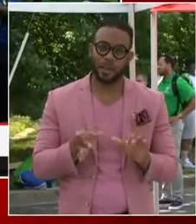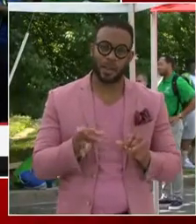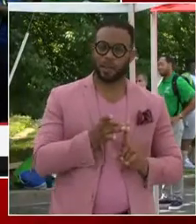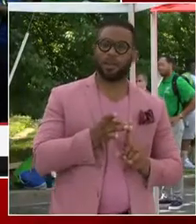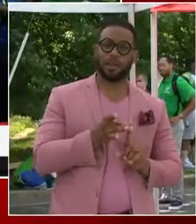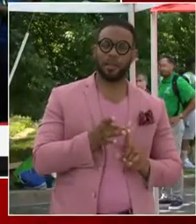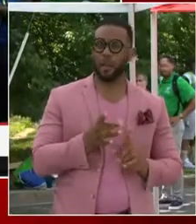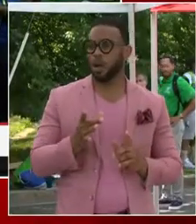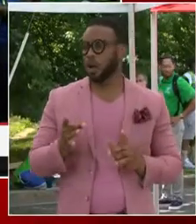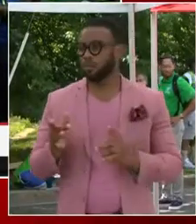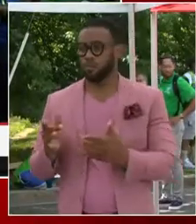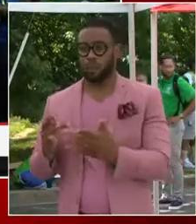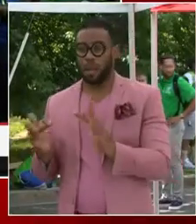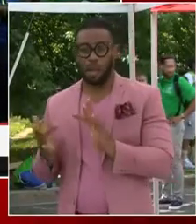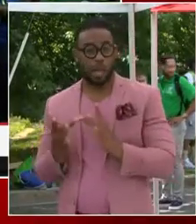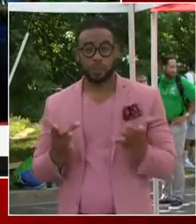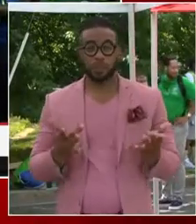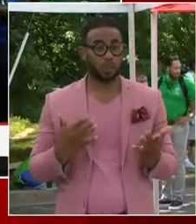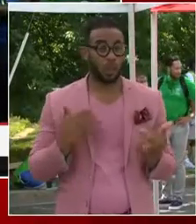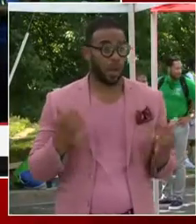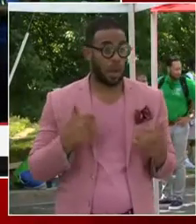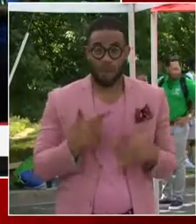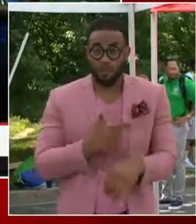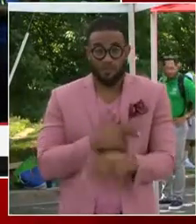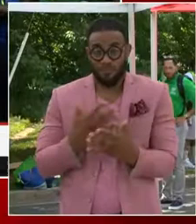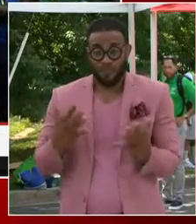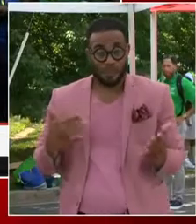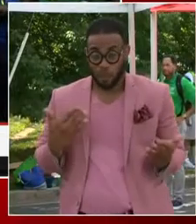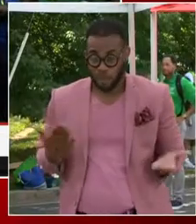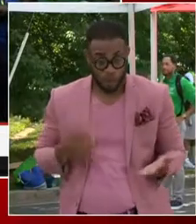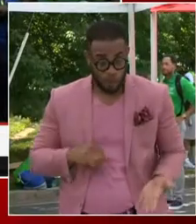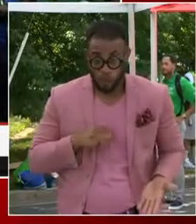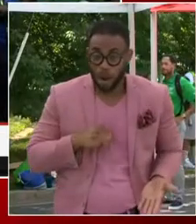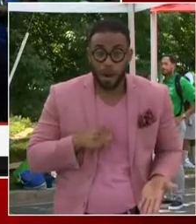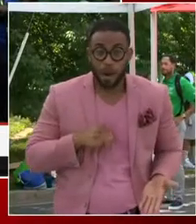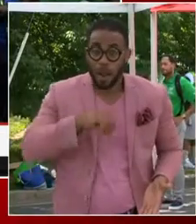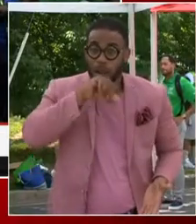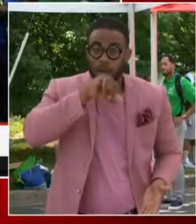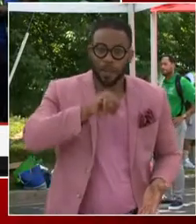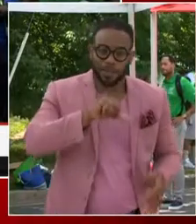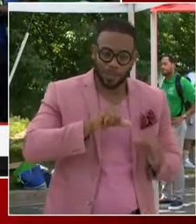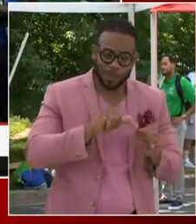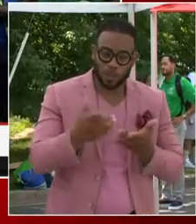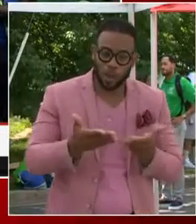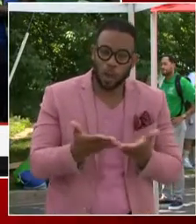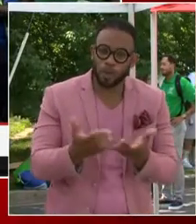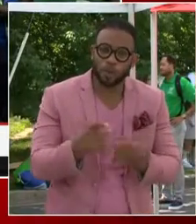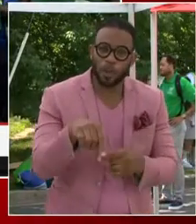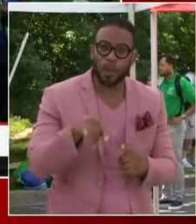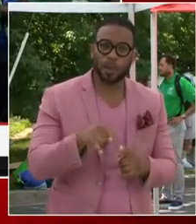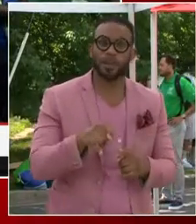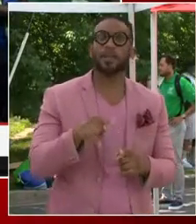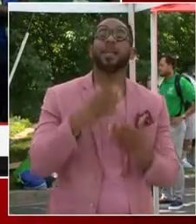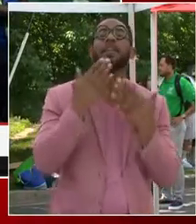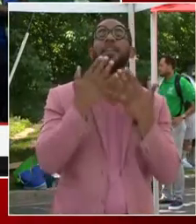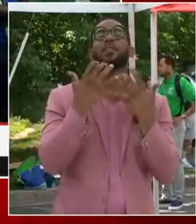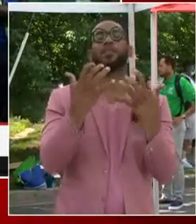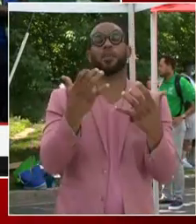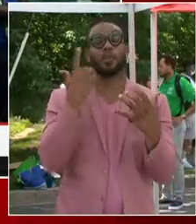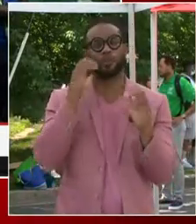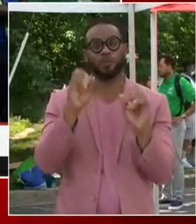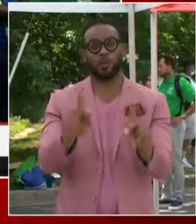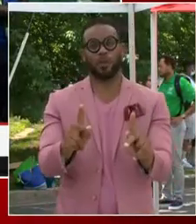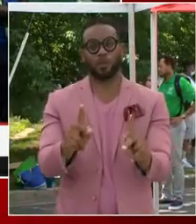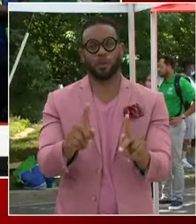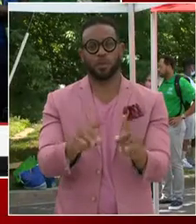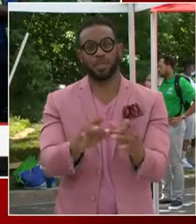of the healthcare professionals here. We've all gotten the vaccine. We're here. We're proud, and we'd love to continue to talk to you about it. So thank you so much for the